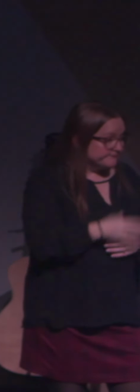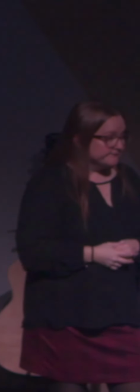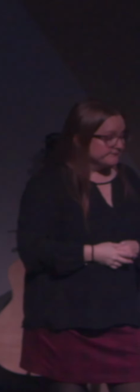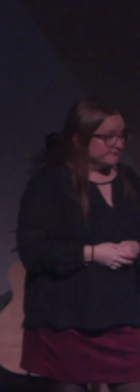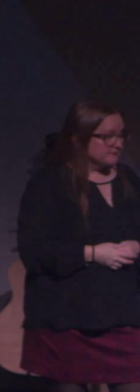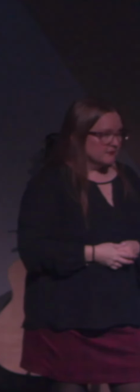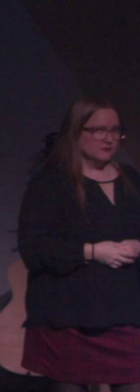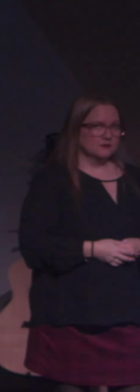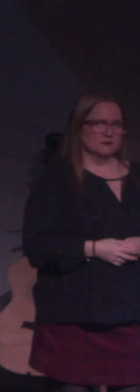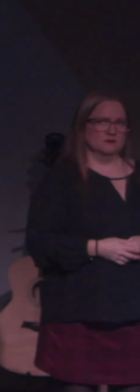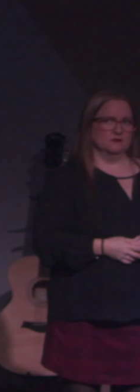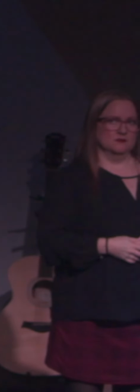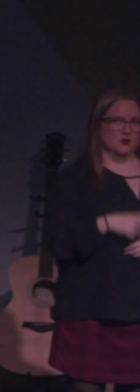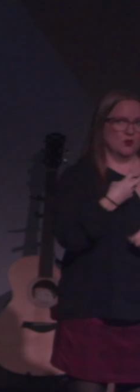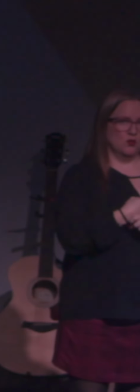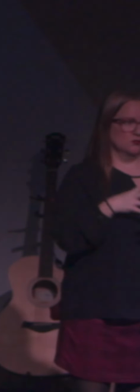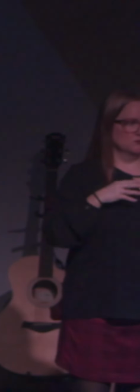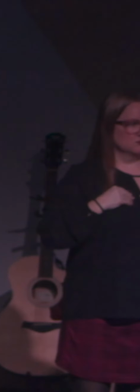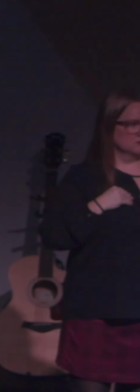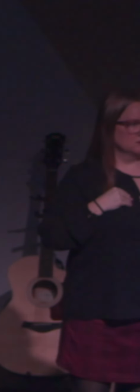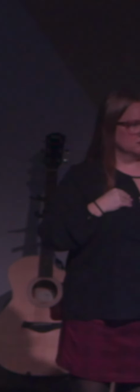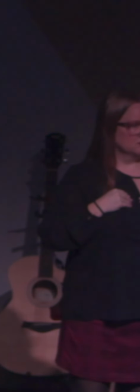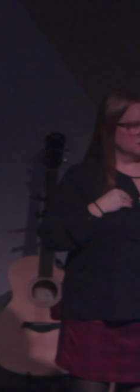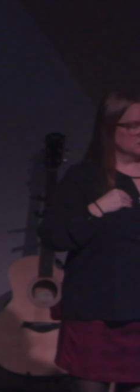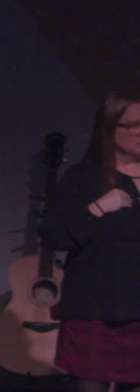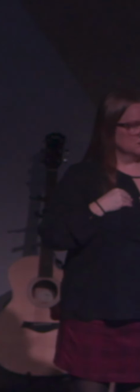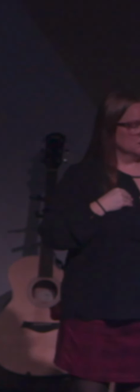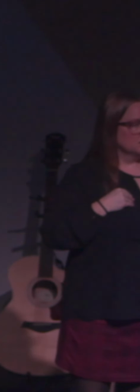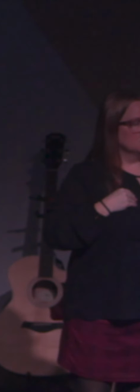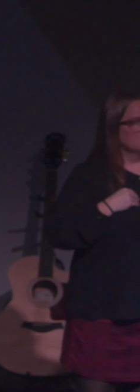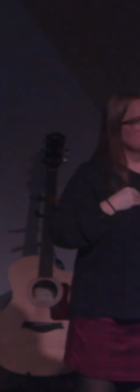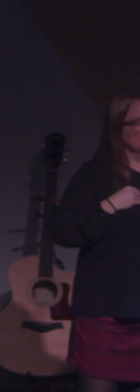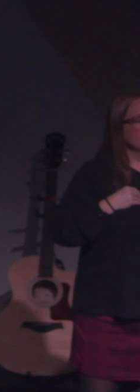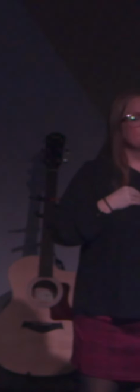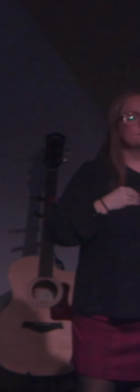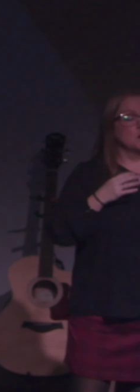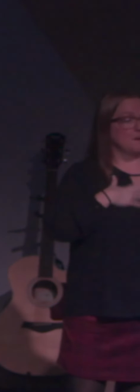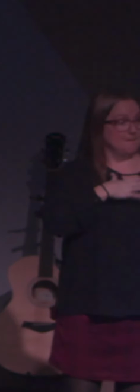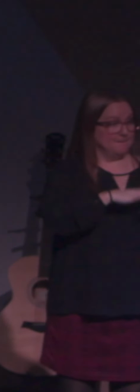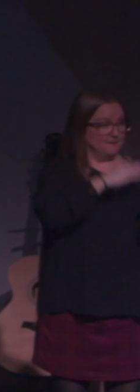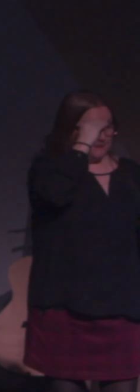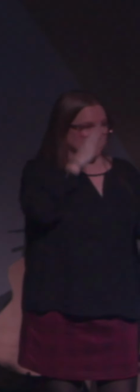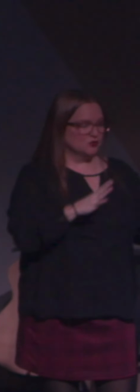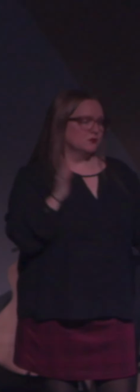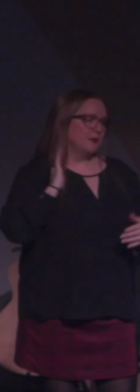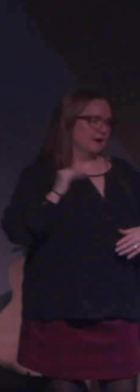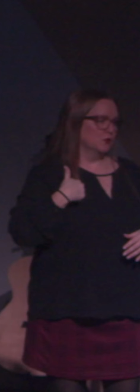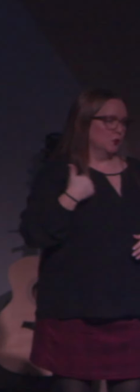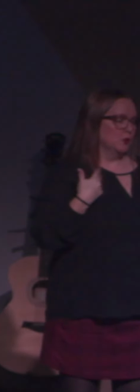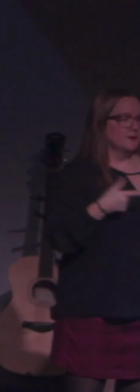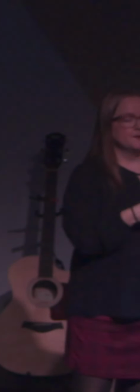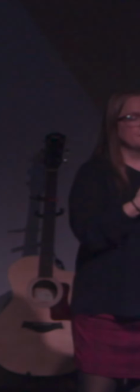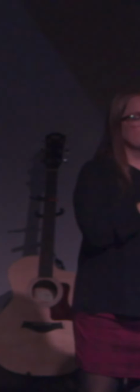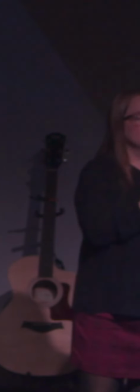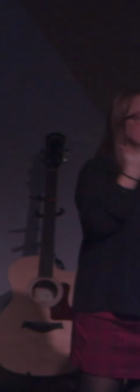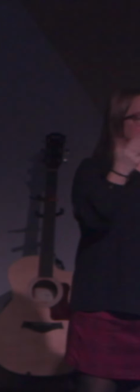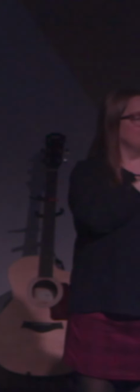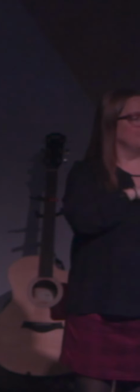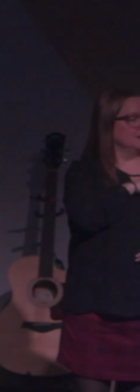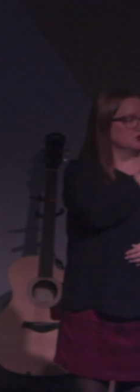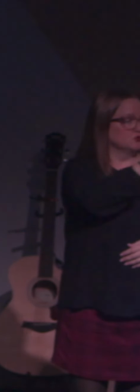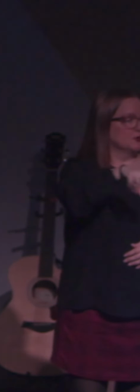And that was hard to hear. And I took my students on, I was back in youth ministry, and I took students on a mission